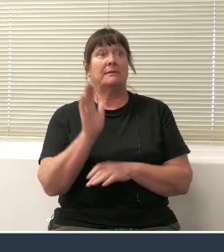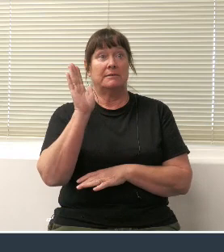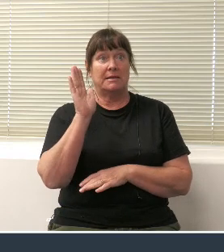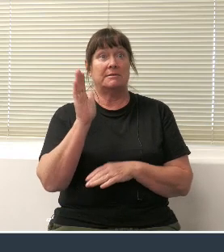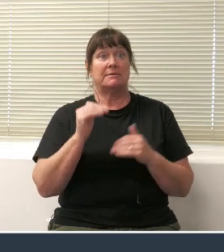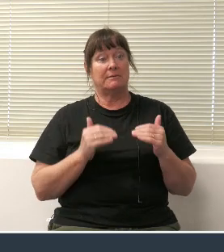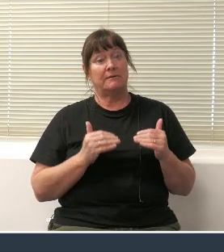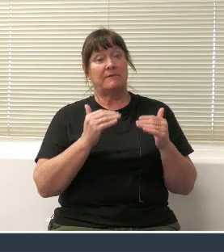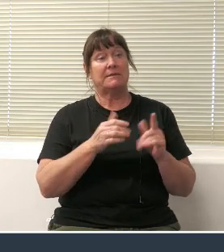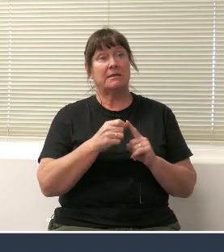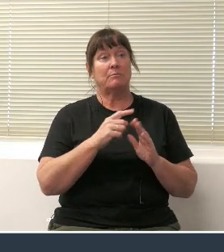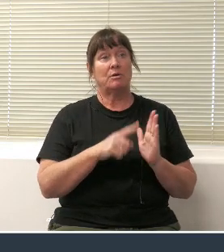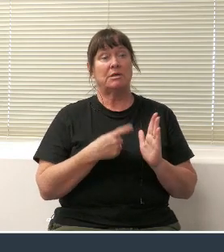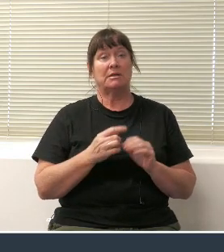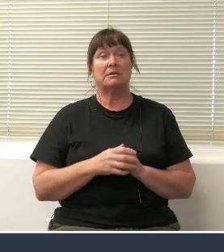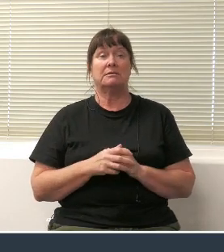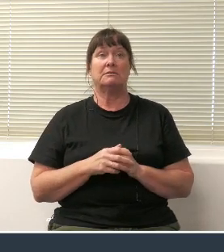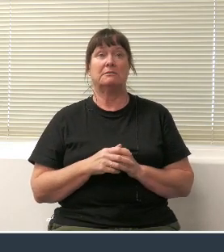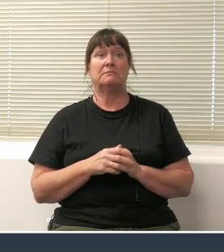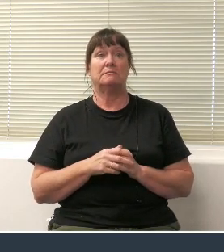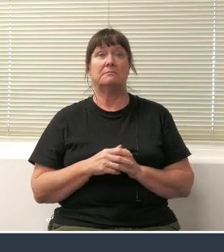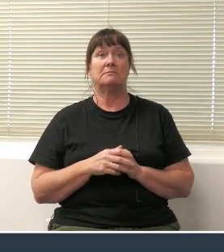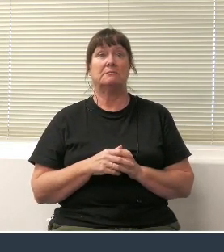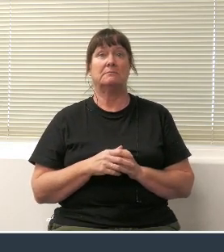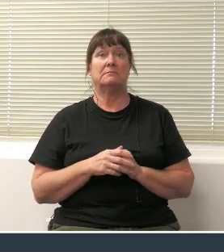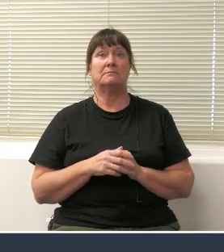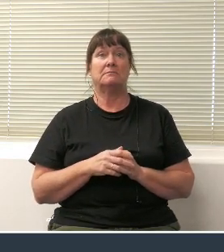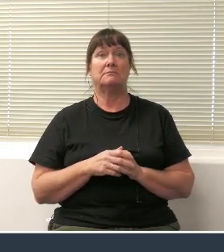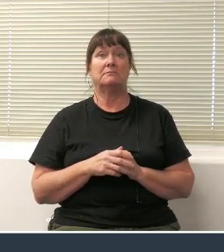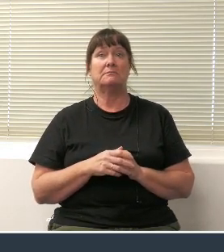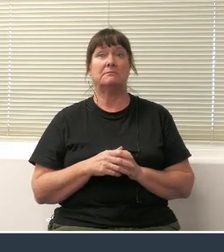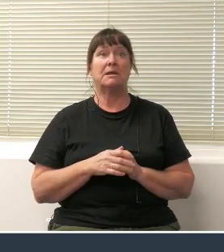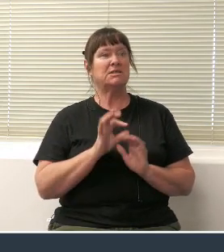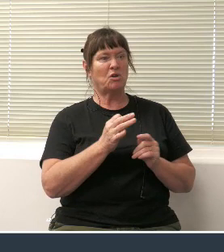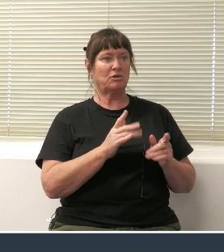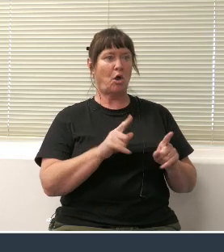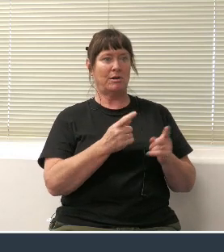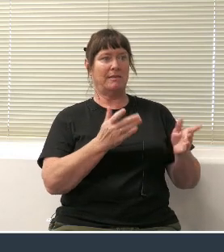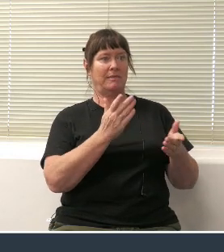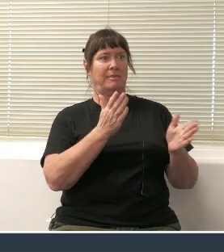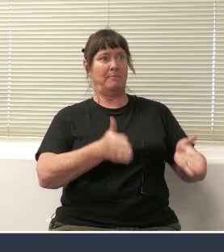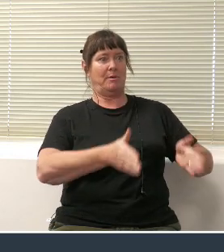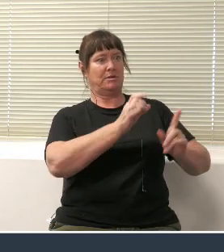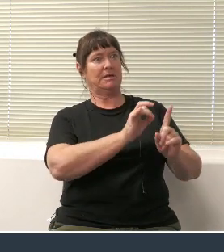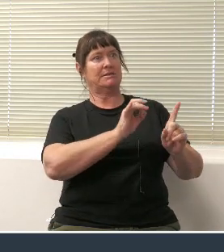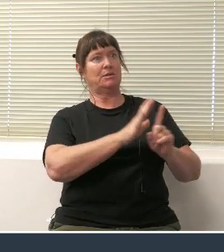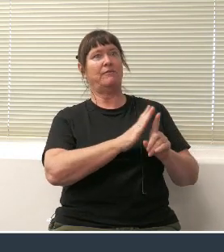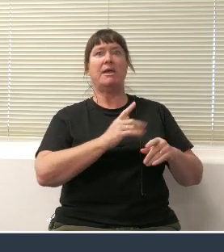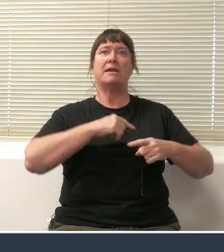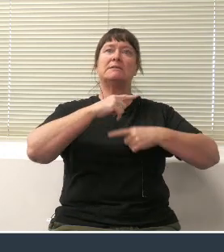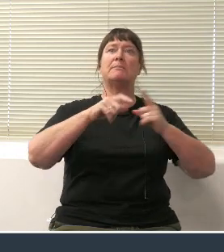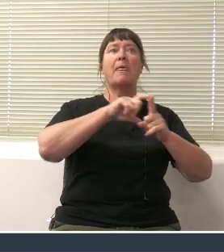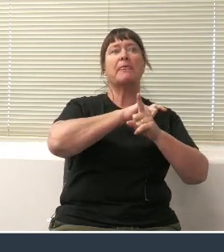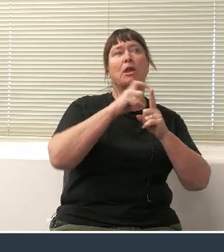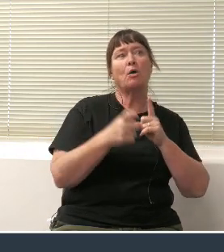of advancing this project. It's more than just about bricks and mortar. This is actually about the culture,